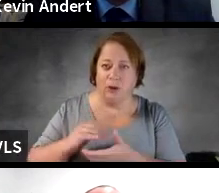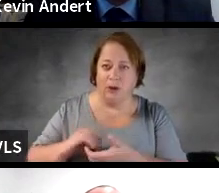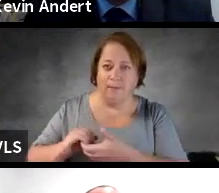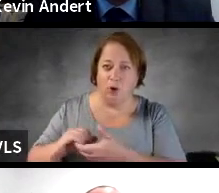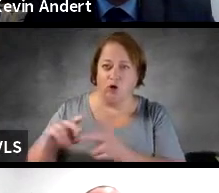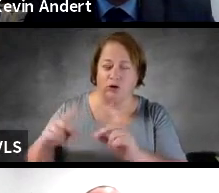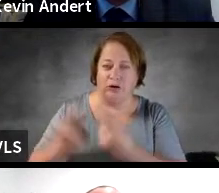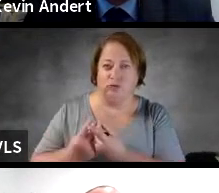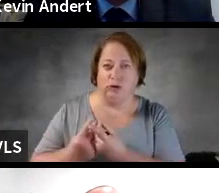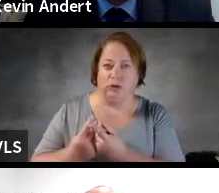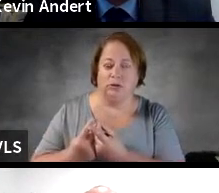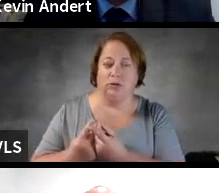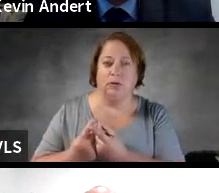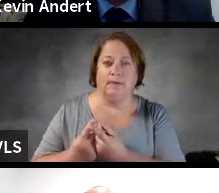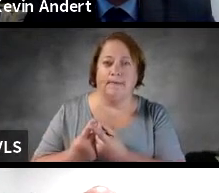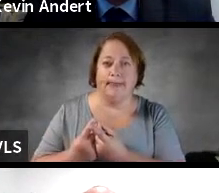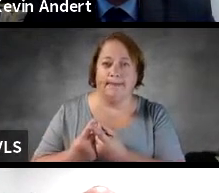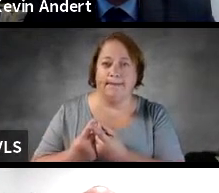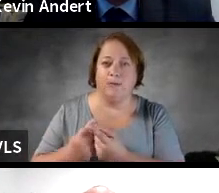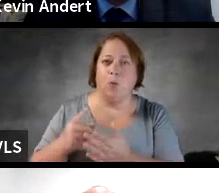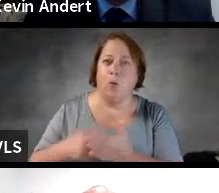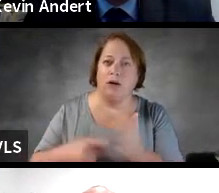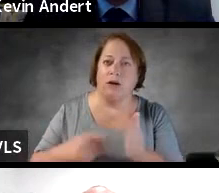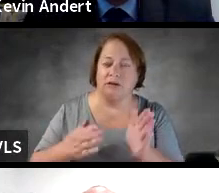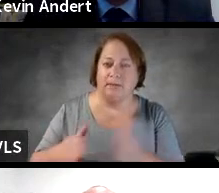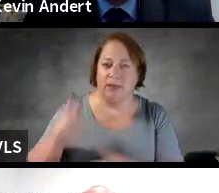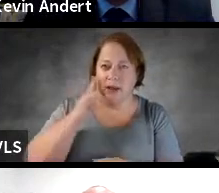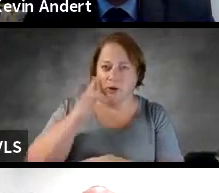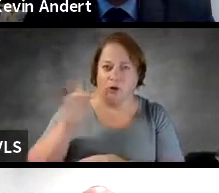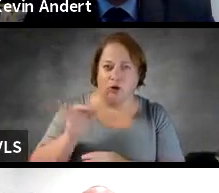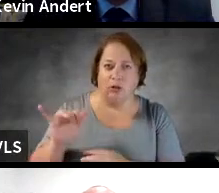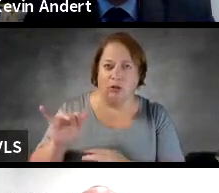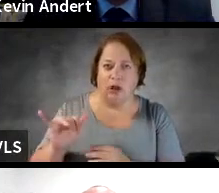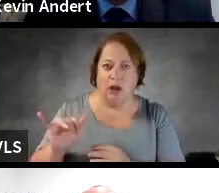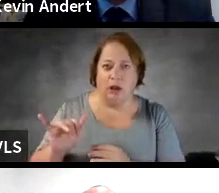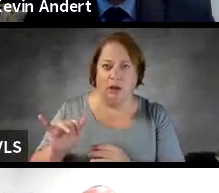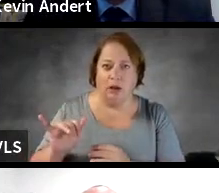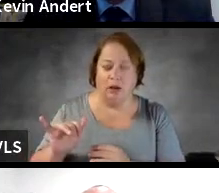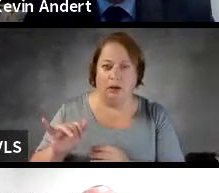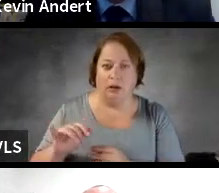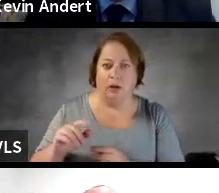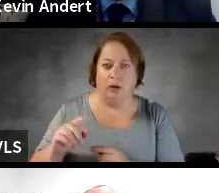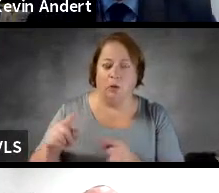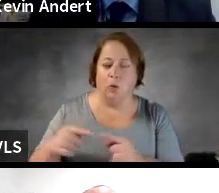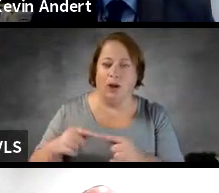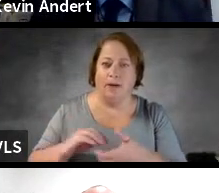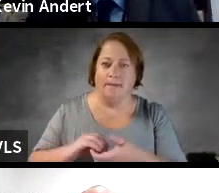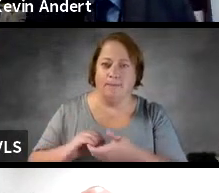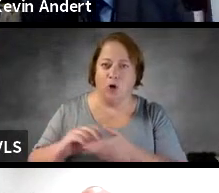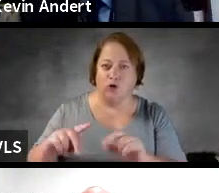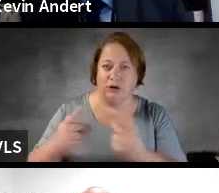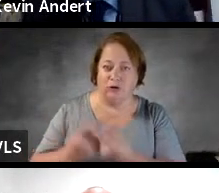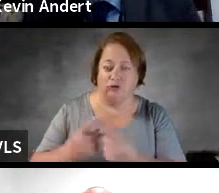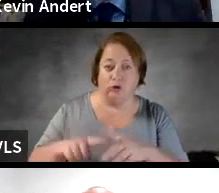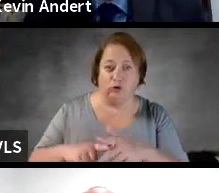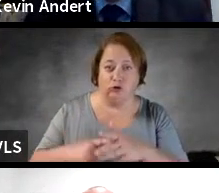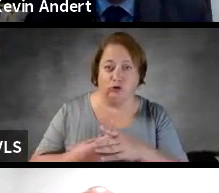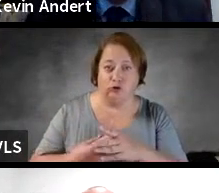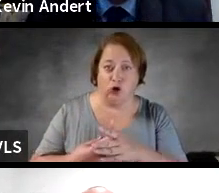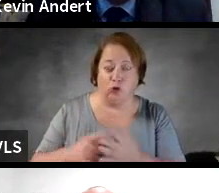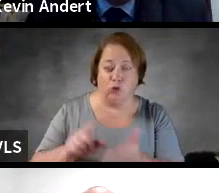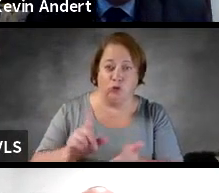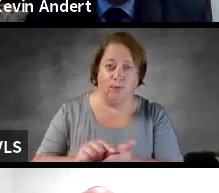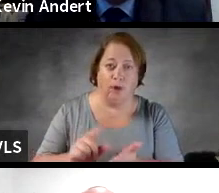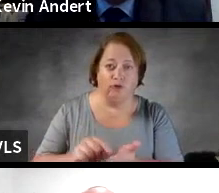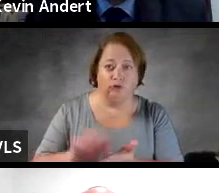what does the plan look like for when partner districts start to publish their